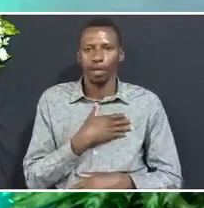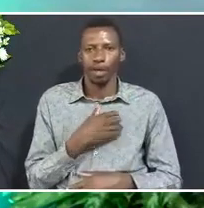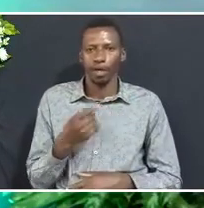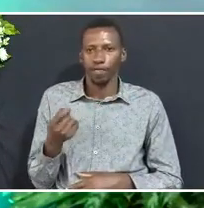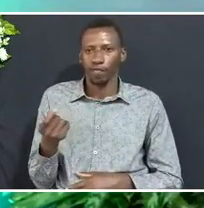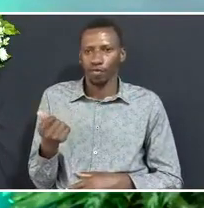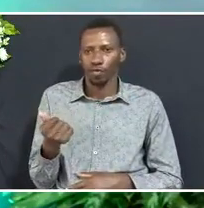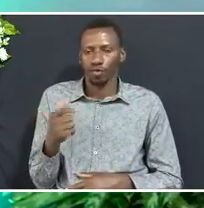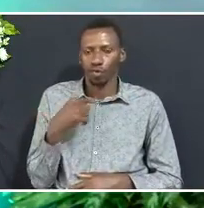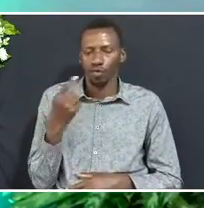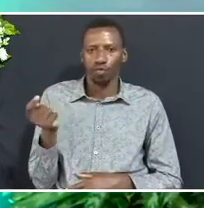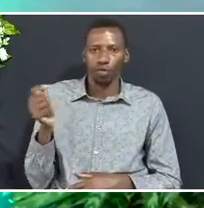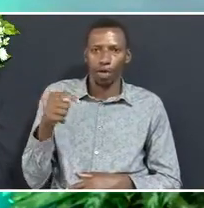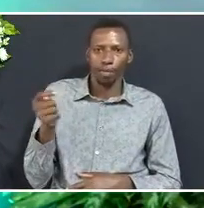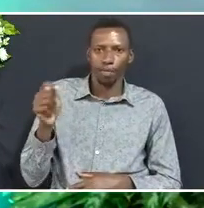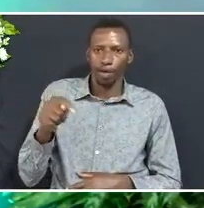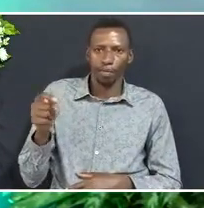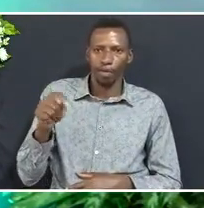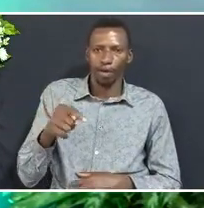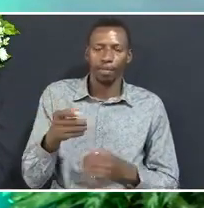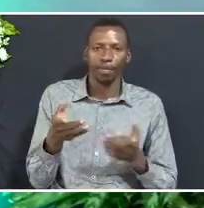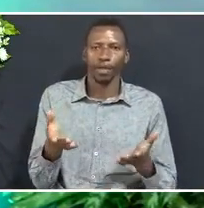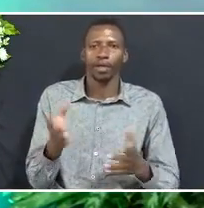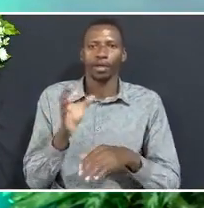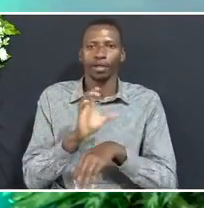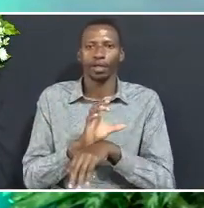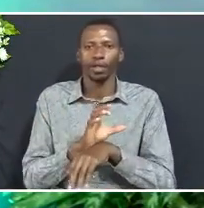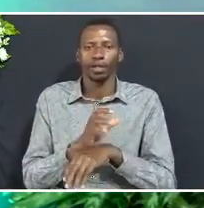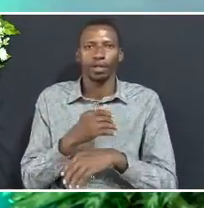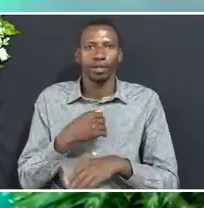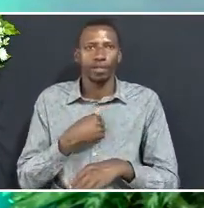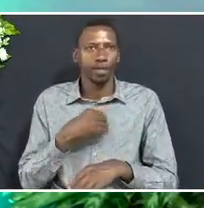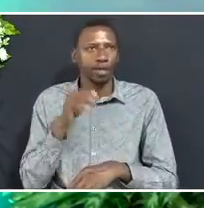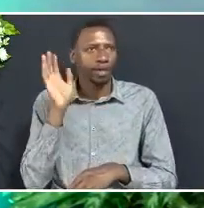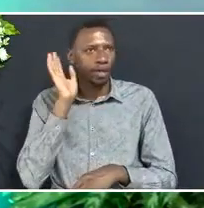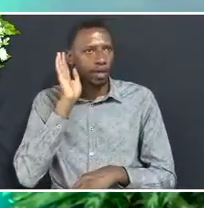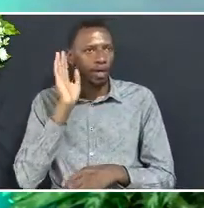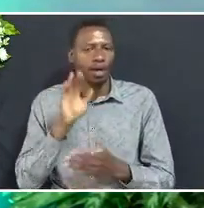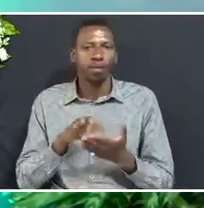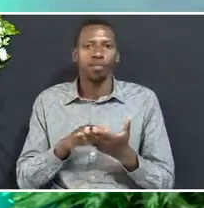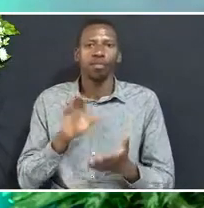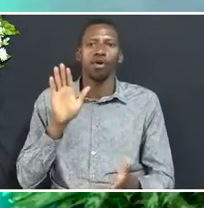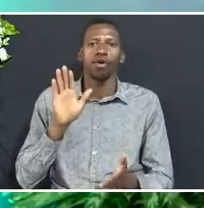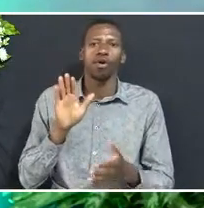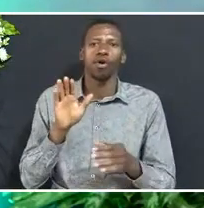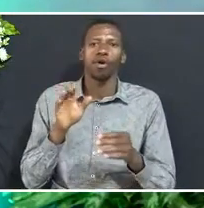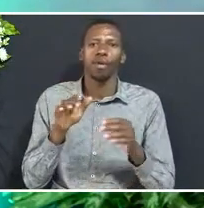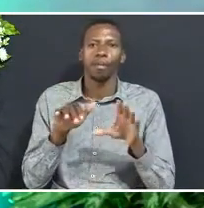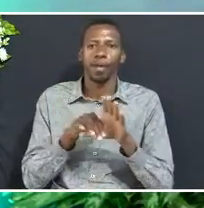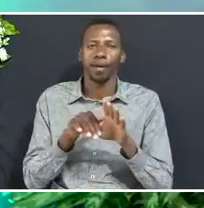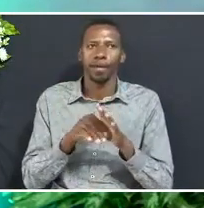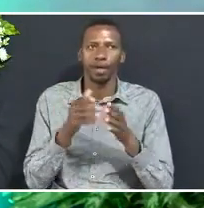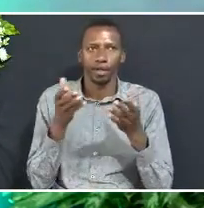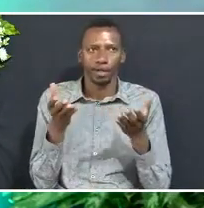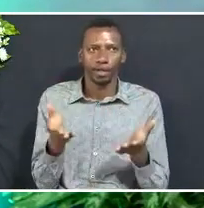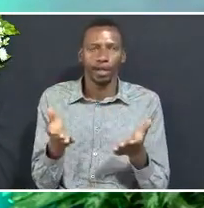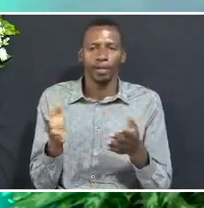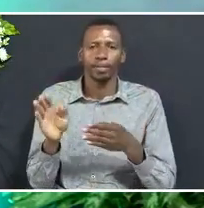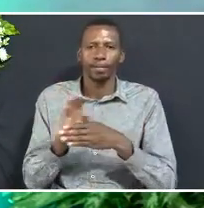physically, and I'm told many of the members here with the busy